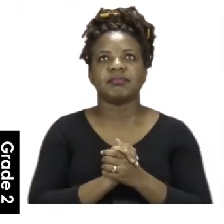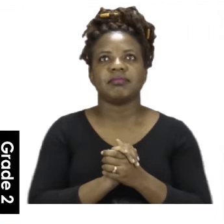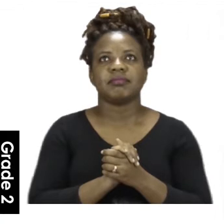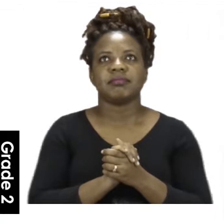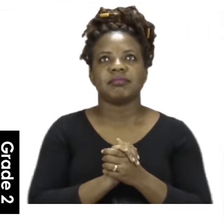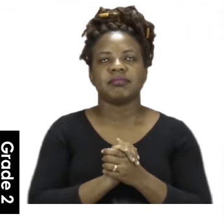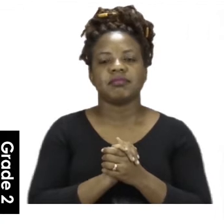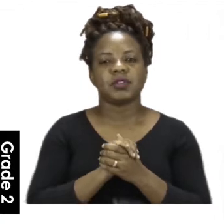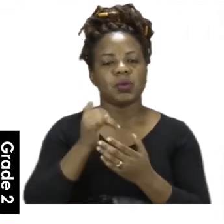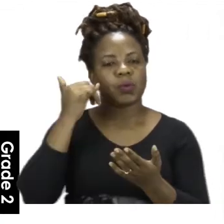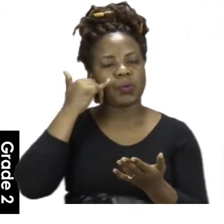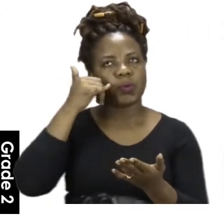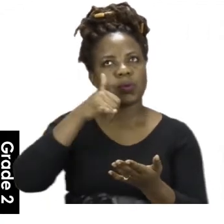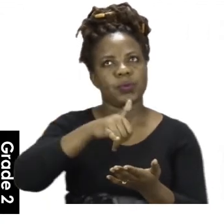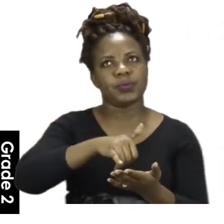telephone.